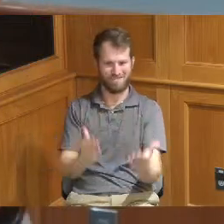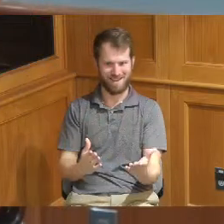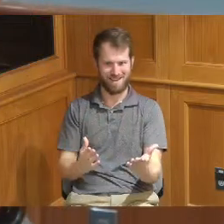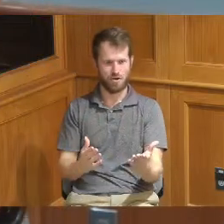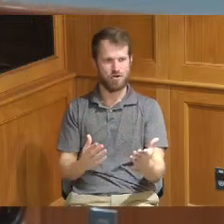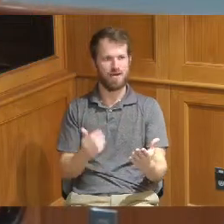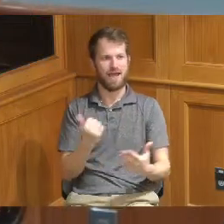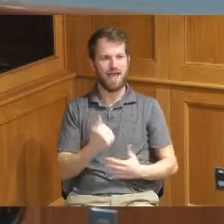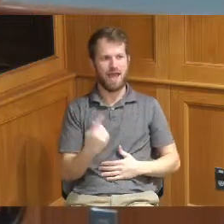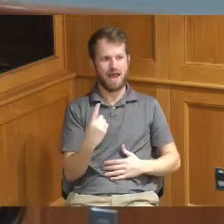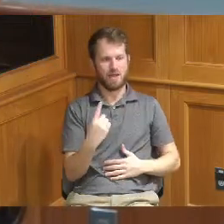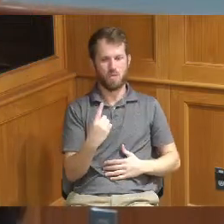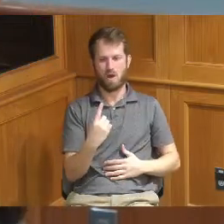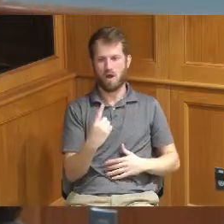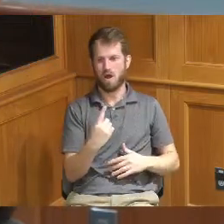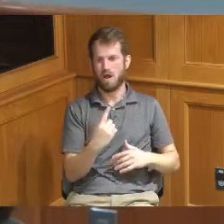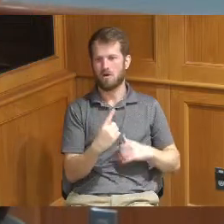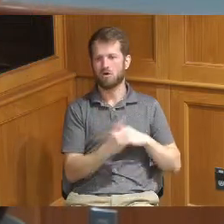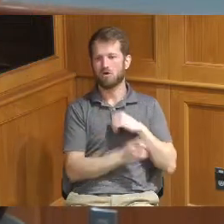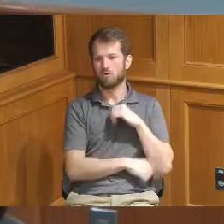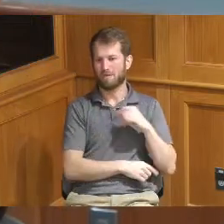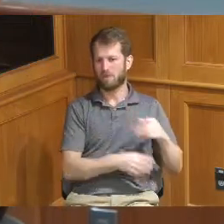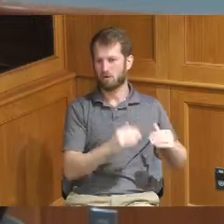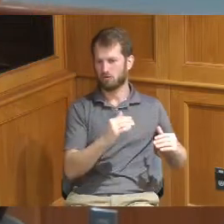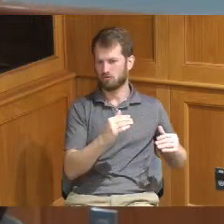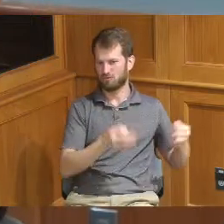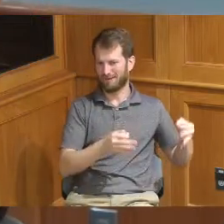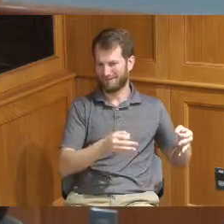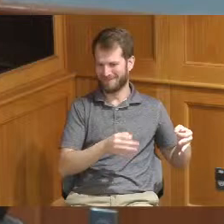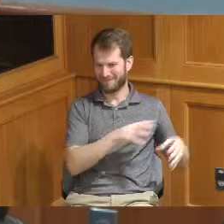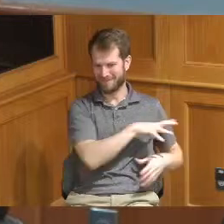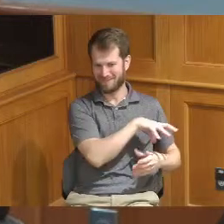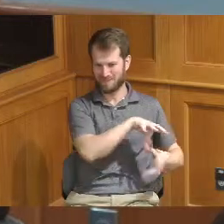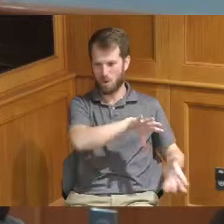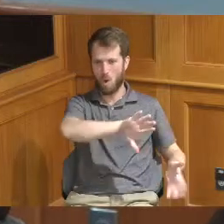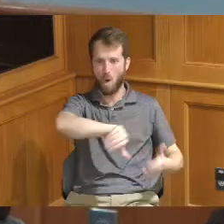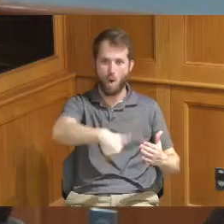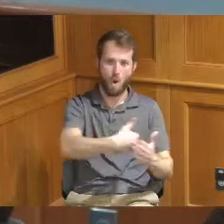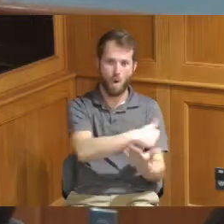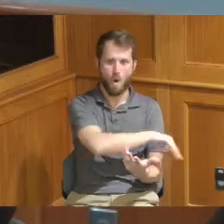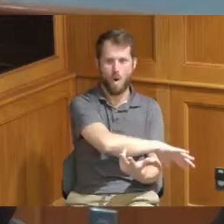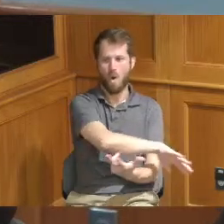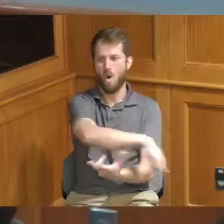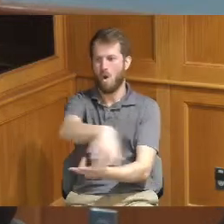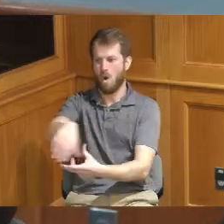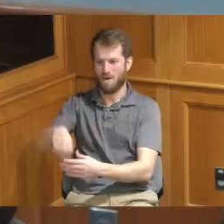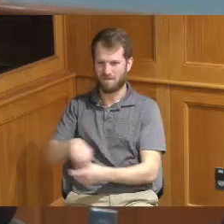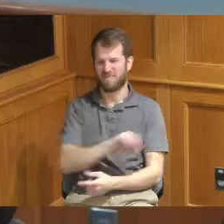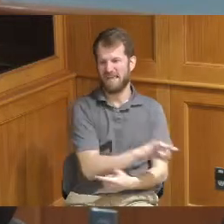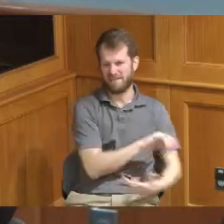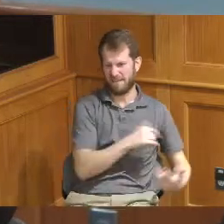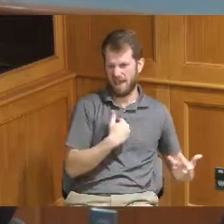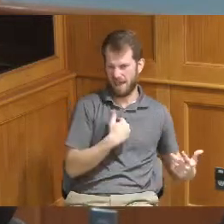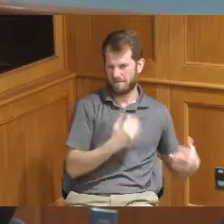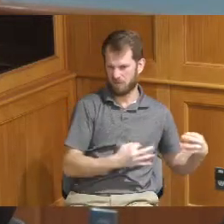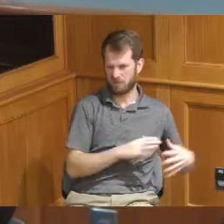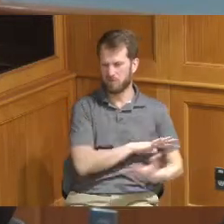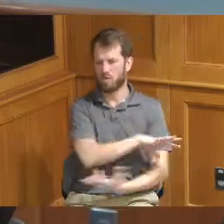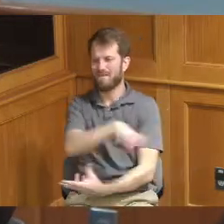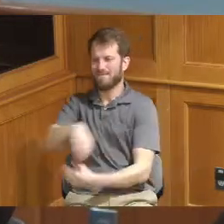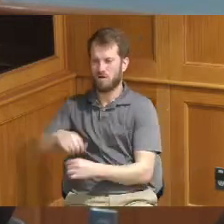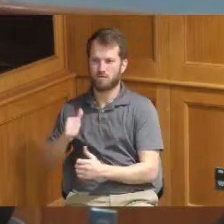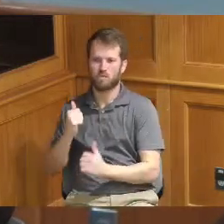anybody criminal justice that they might be involved with, all working together to help that person be successful. So they're going to